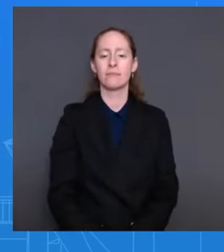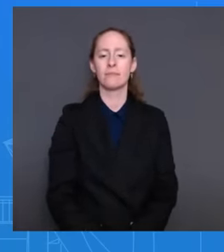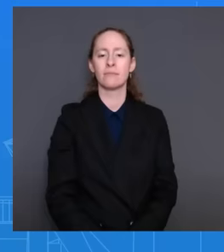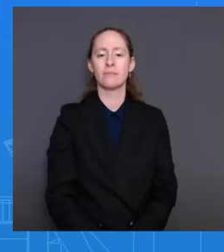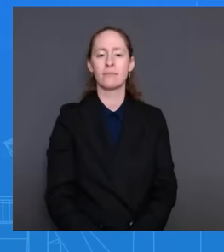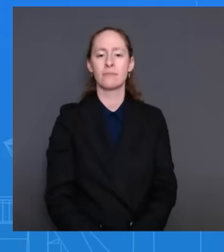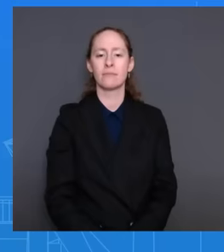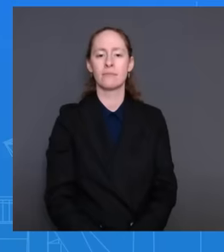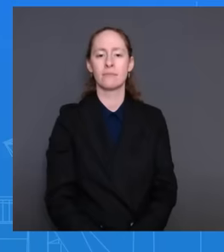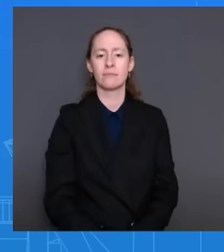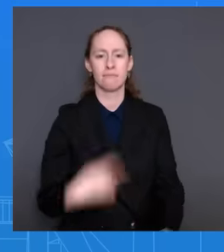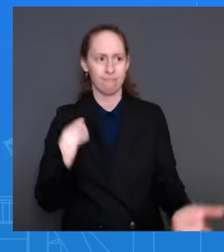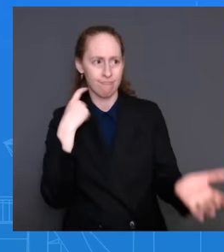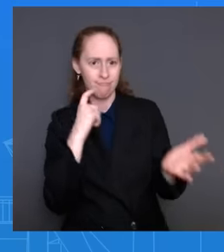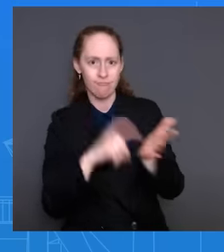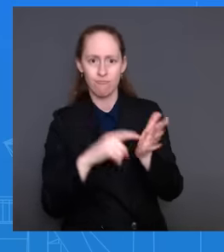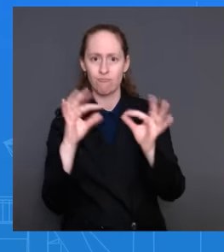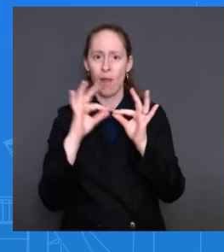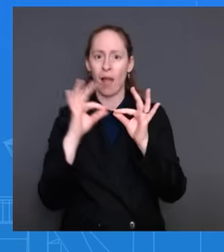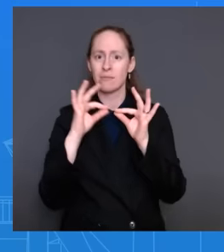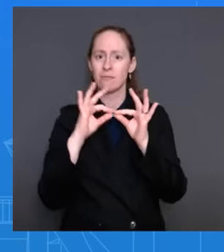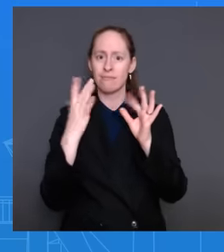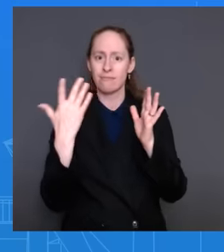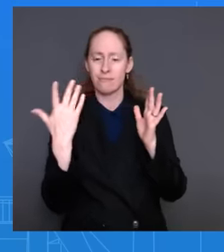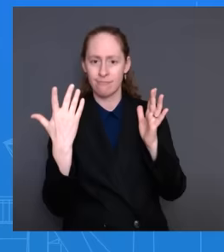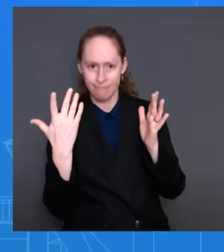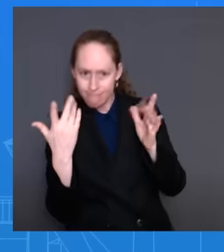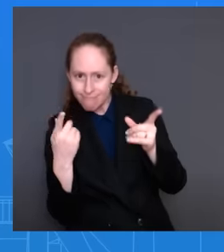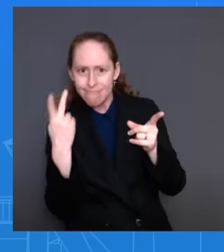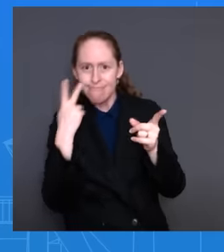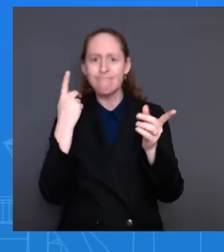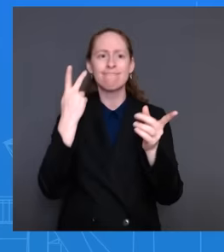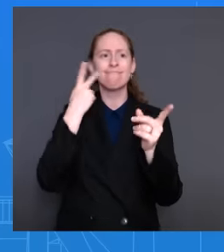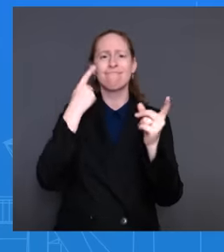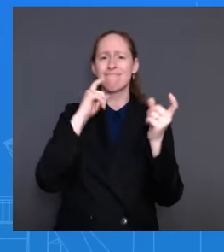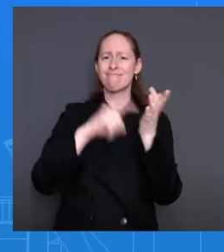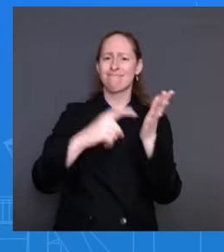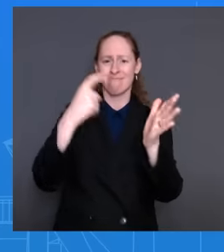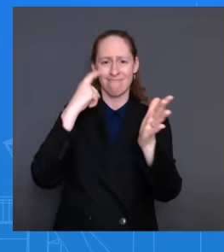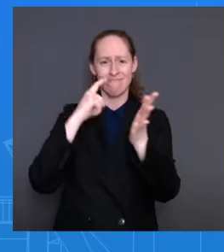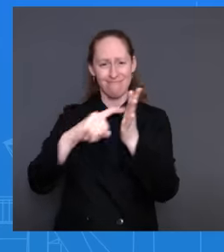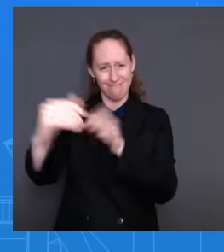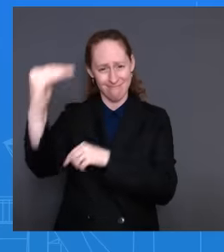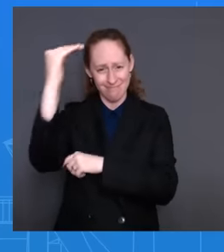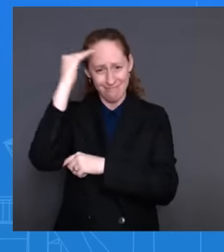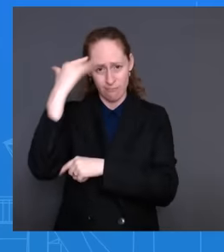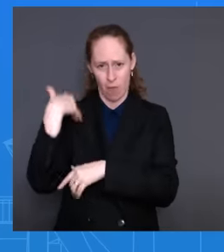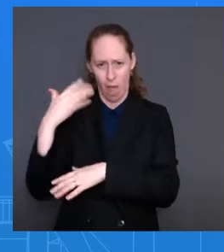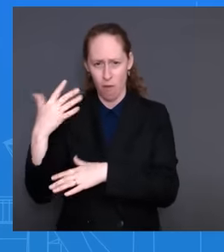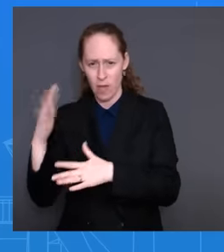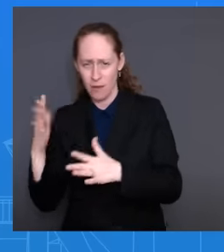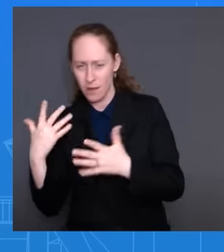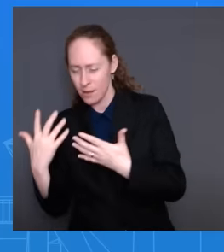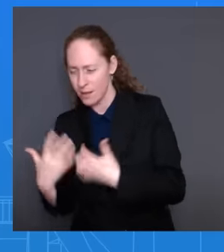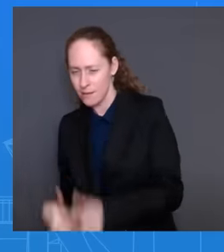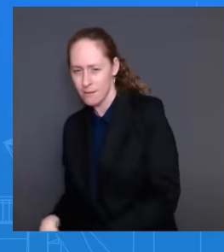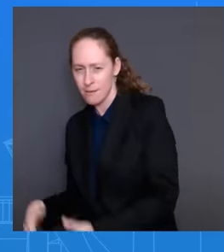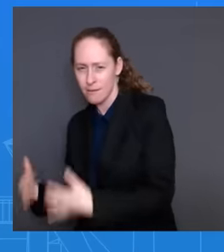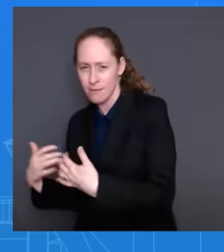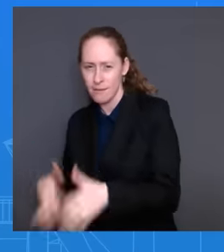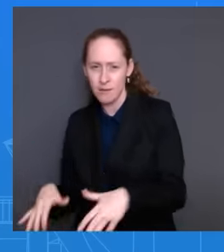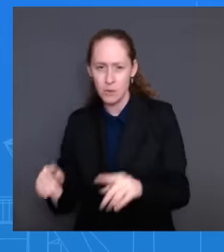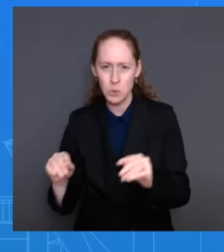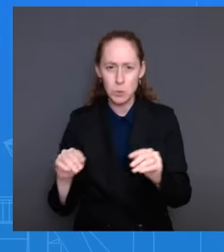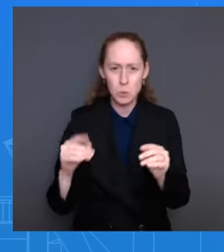and inflation. And we are taking every step that we can, taking this very seriously to make sure that